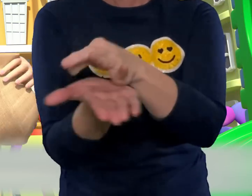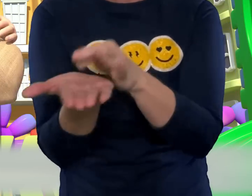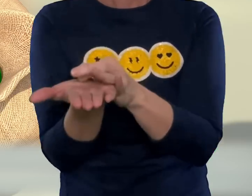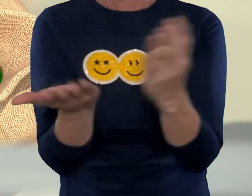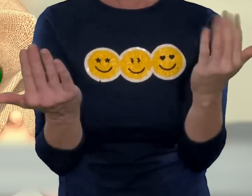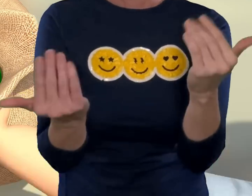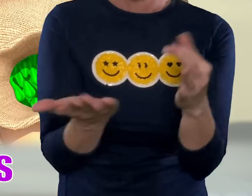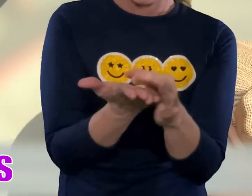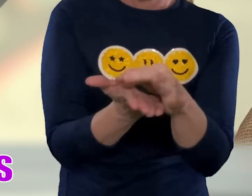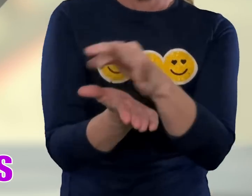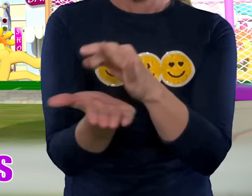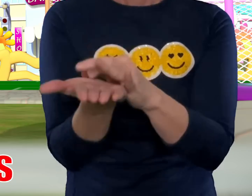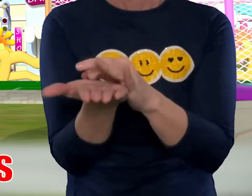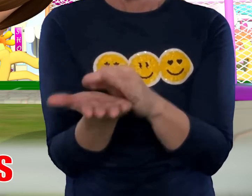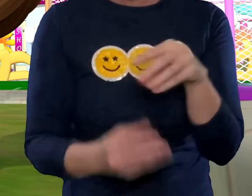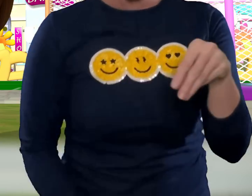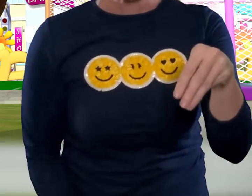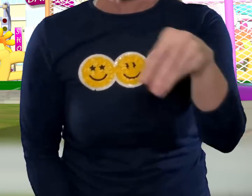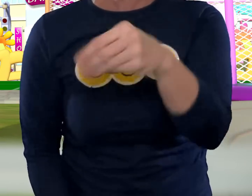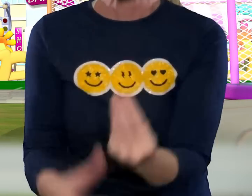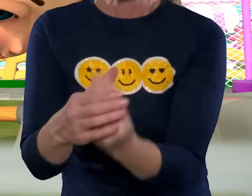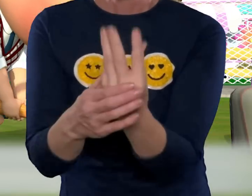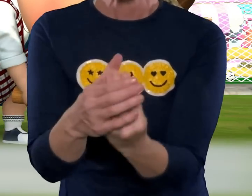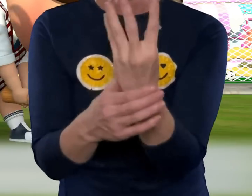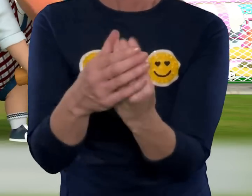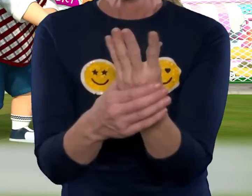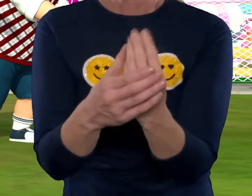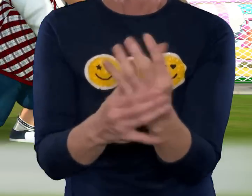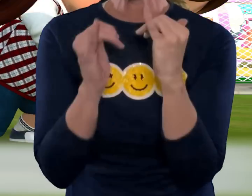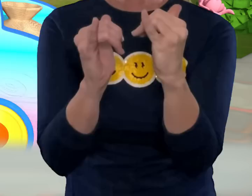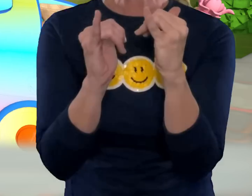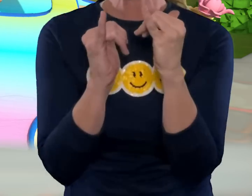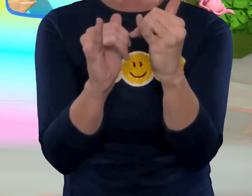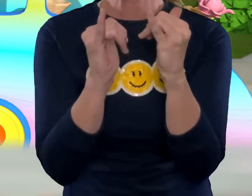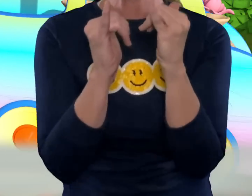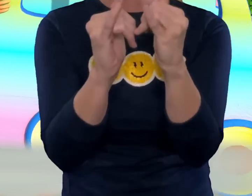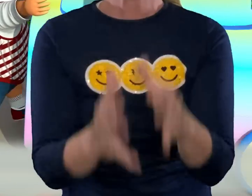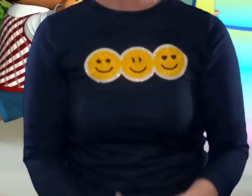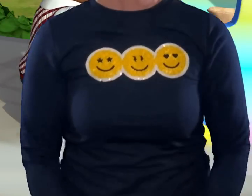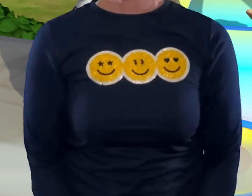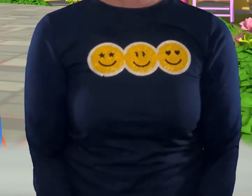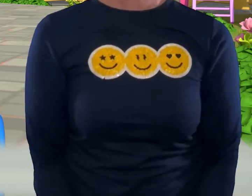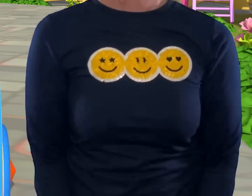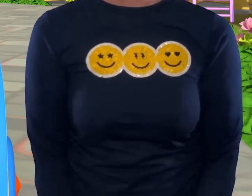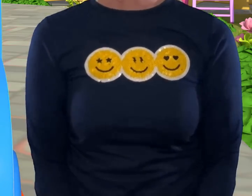some seeds let's go get some seeds and grow them too grow them